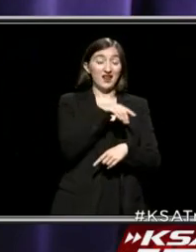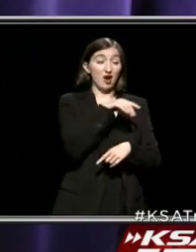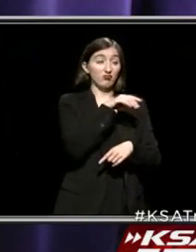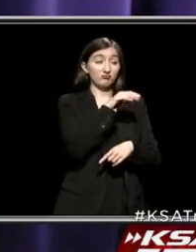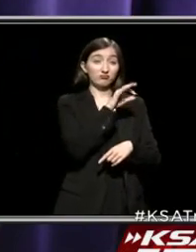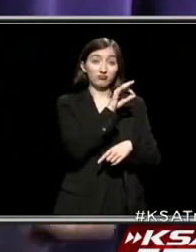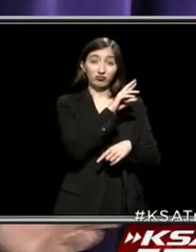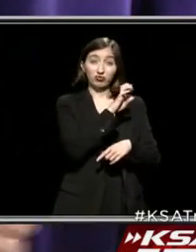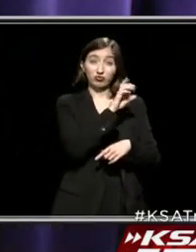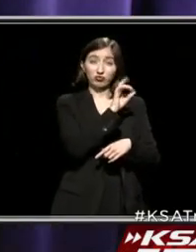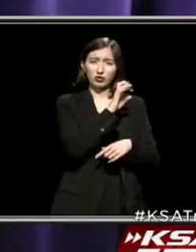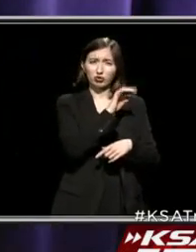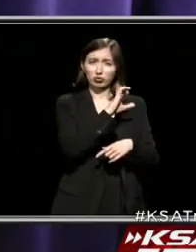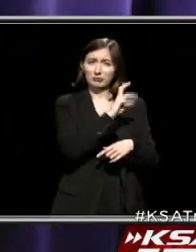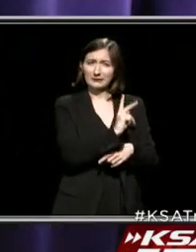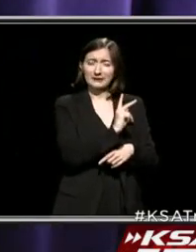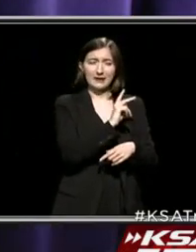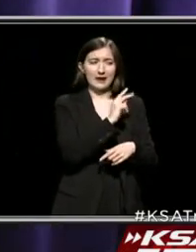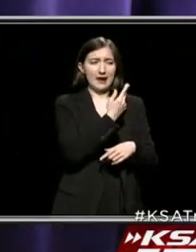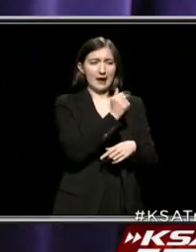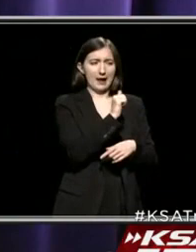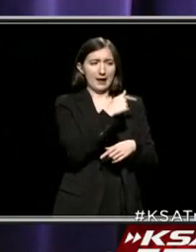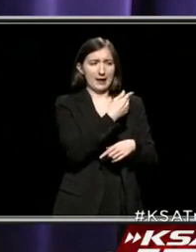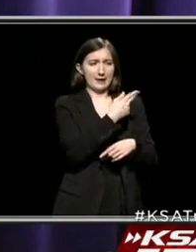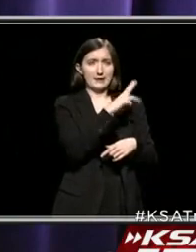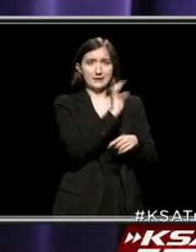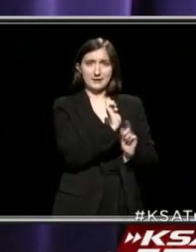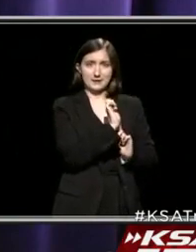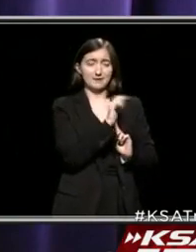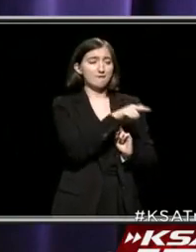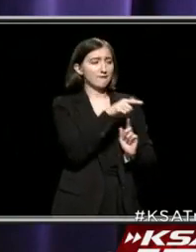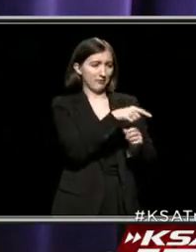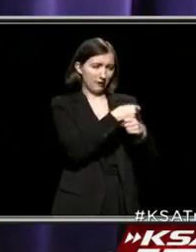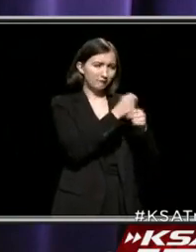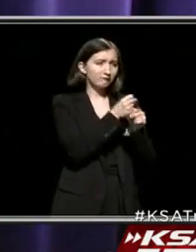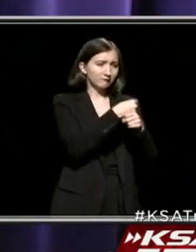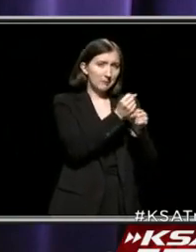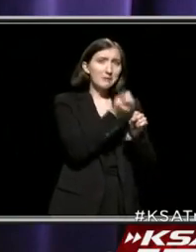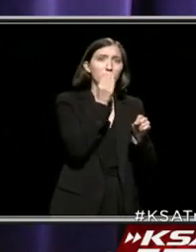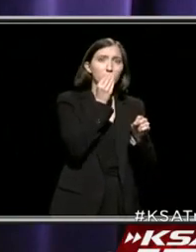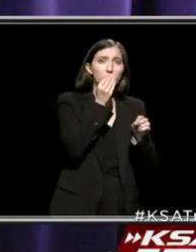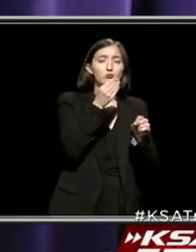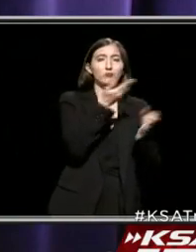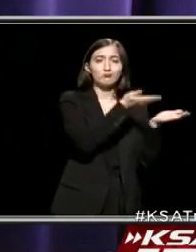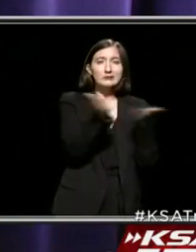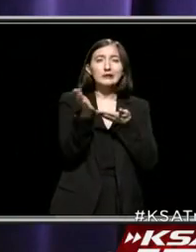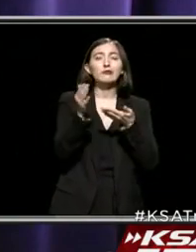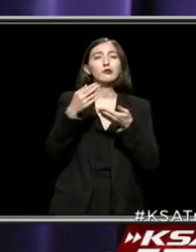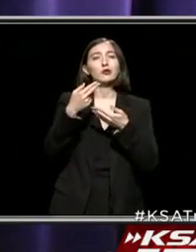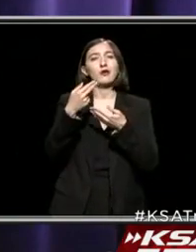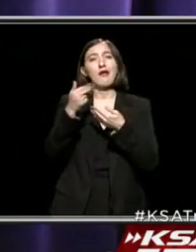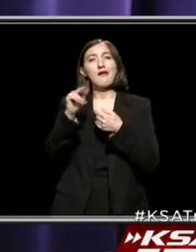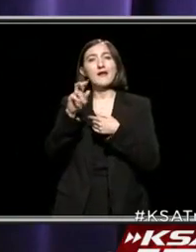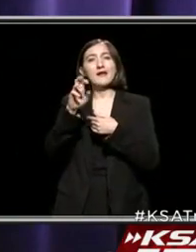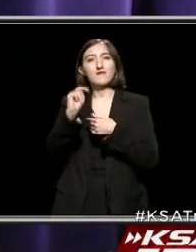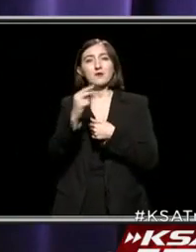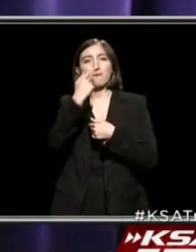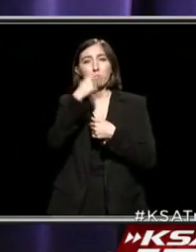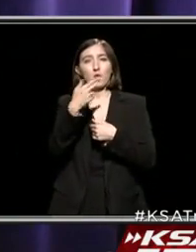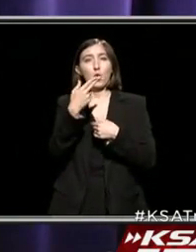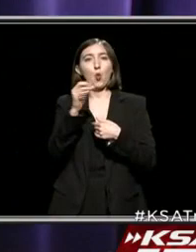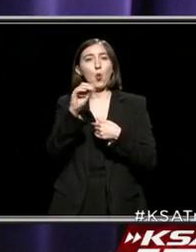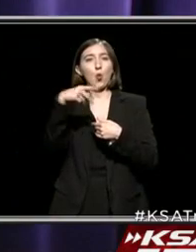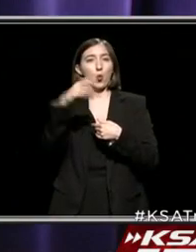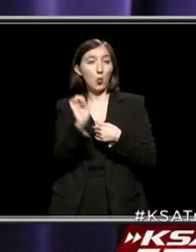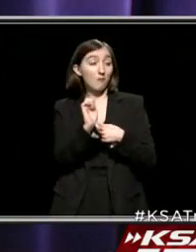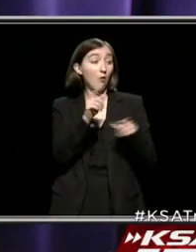meals. They're also sending food to Haven for Hope. And they conducted a blood drive that collected 101 units. Everybody is